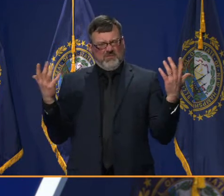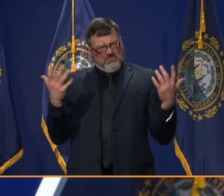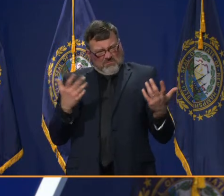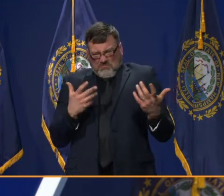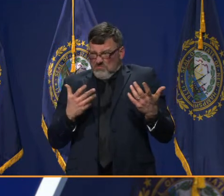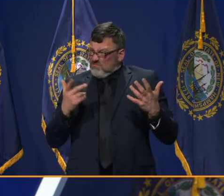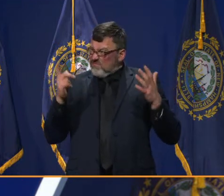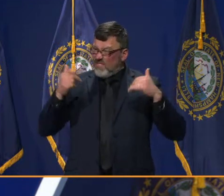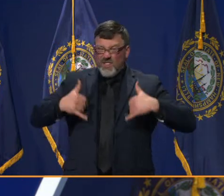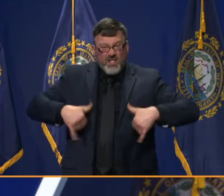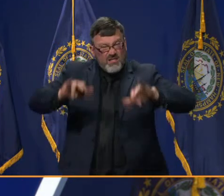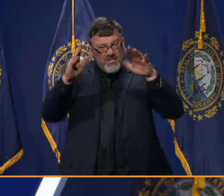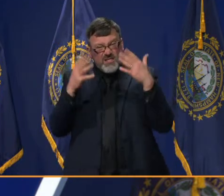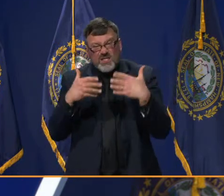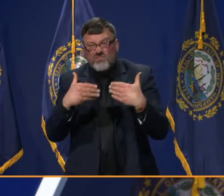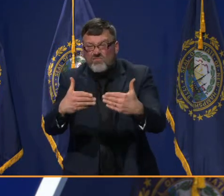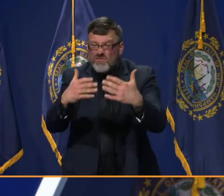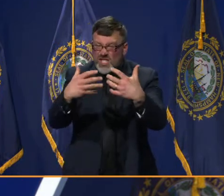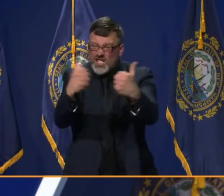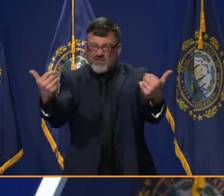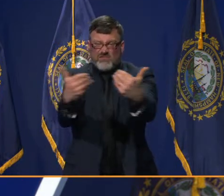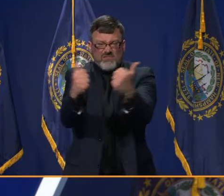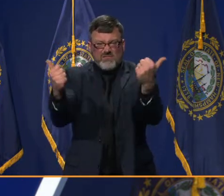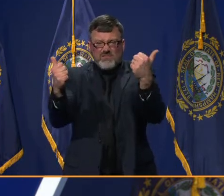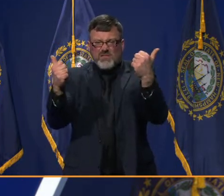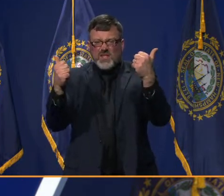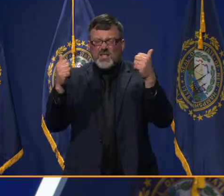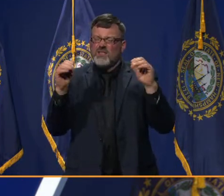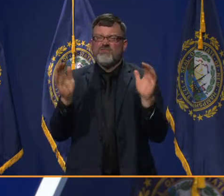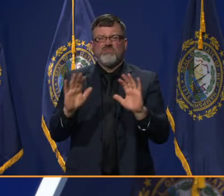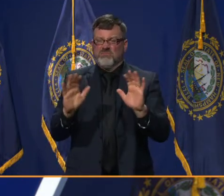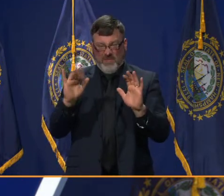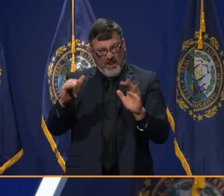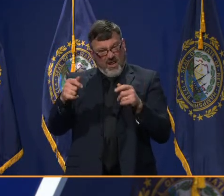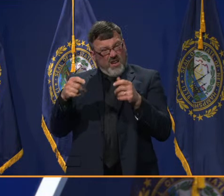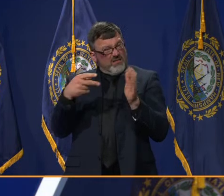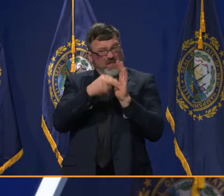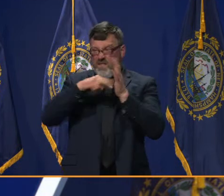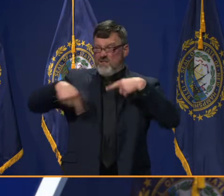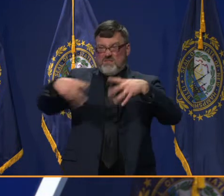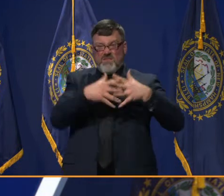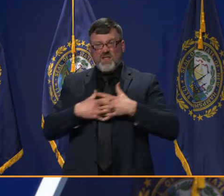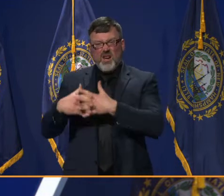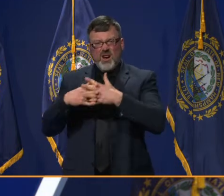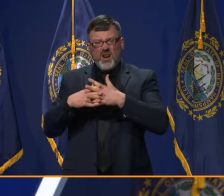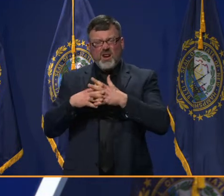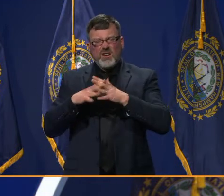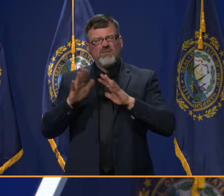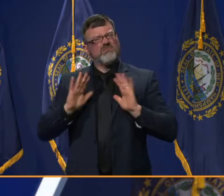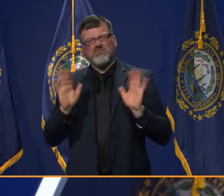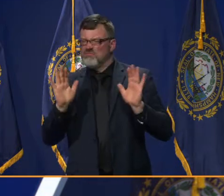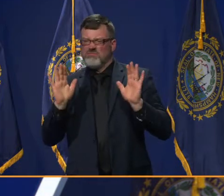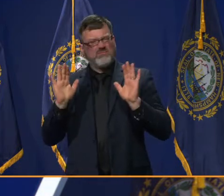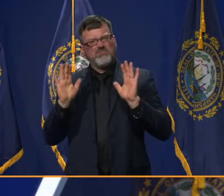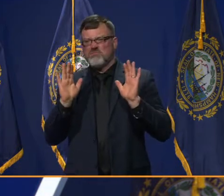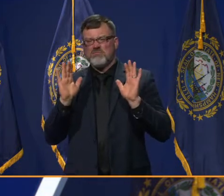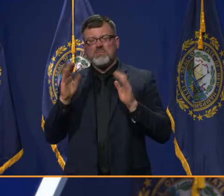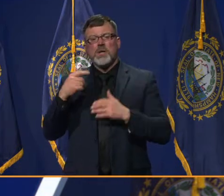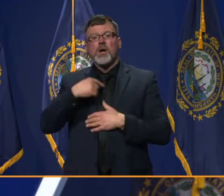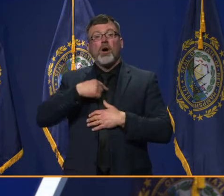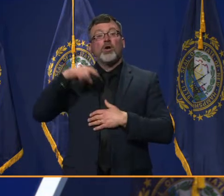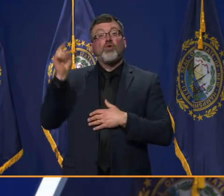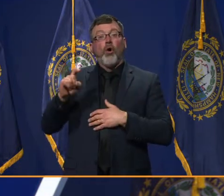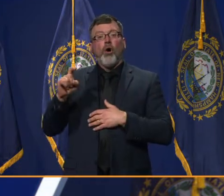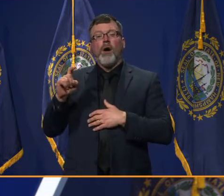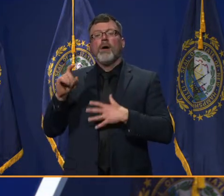these differences not only divide us, but to define us? Instead, these are differences that we should embrace